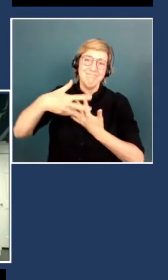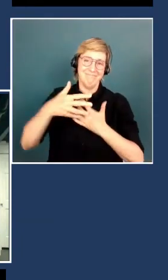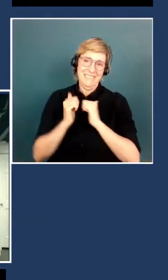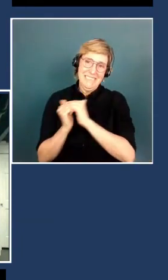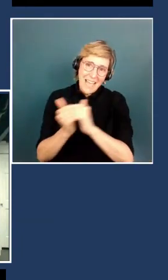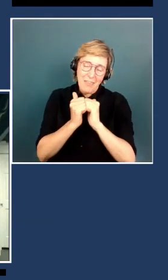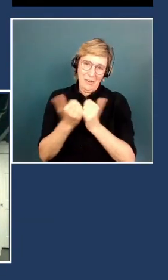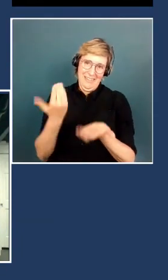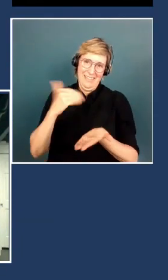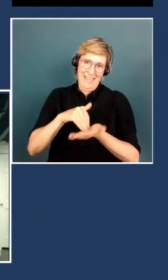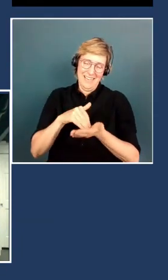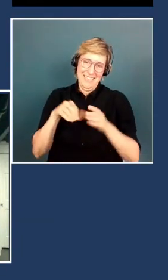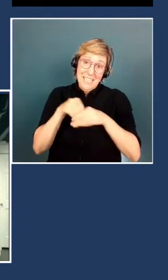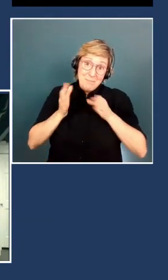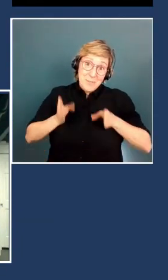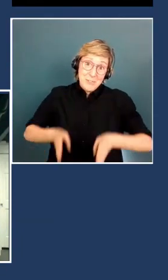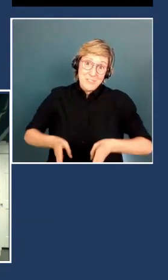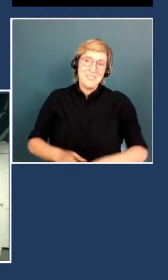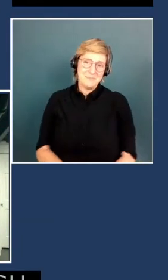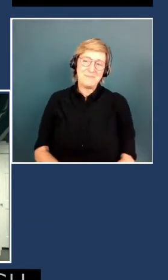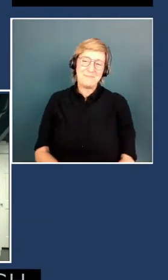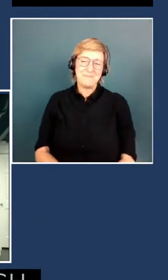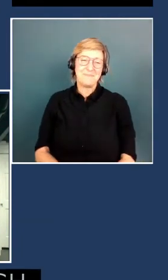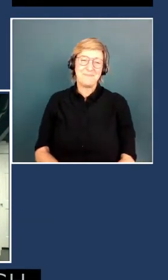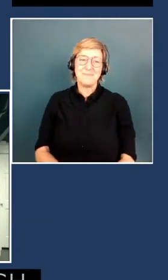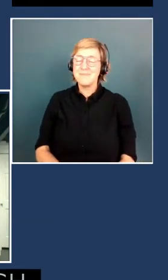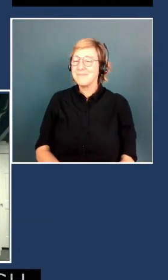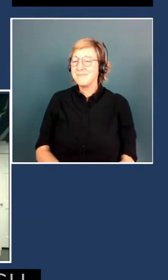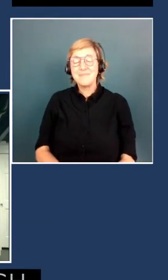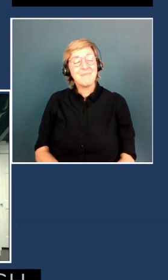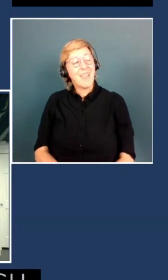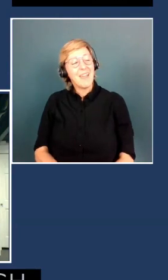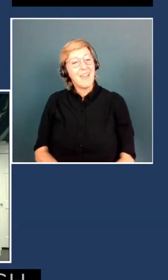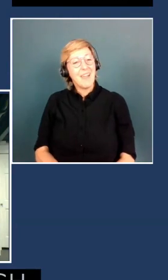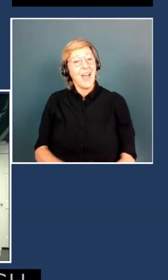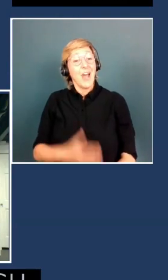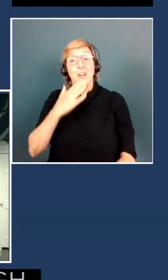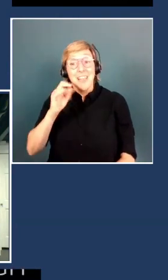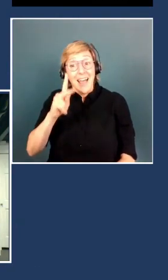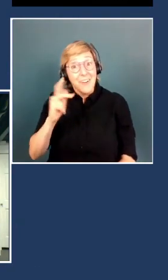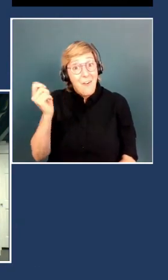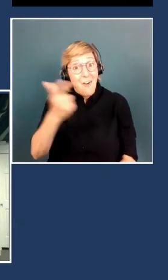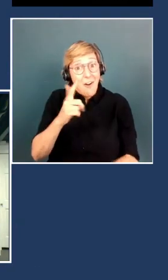through this in person. Well, good luck, everybody, on the next virtual interview.